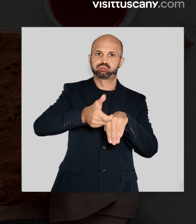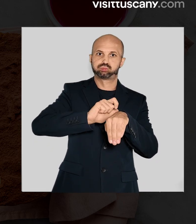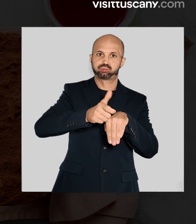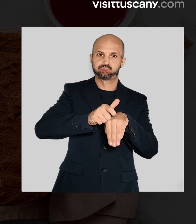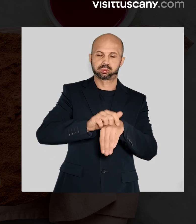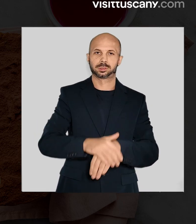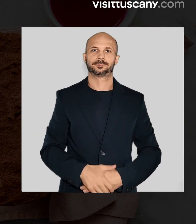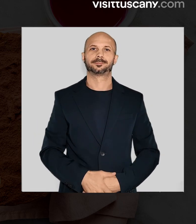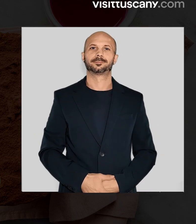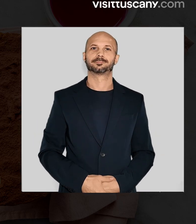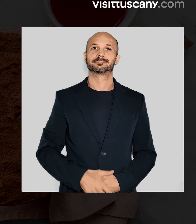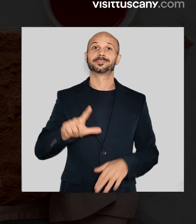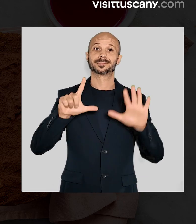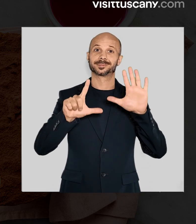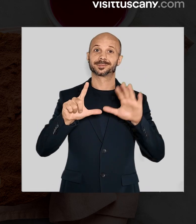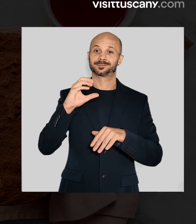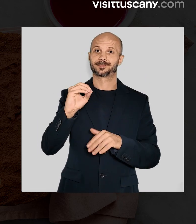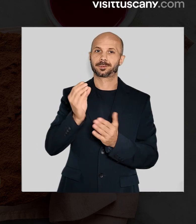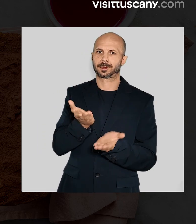peel of 1 lemon,